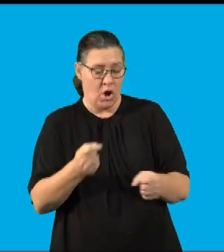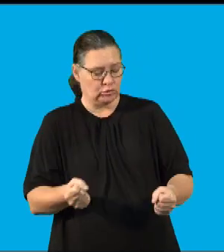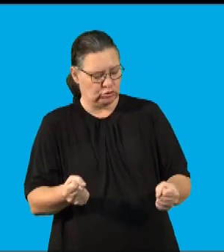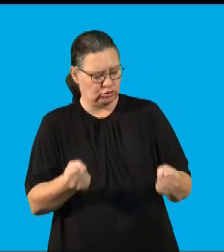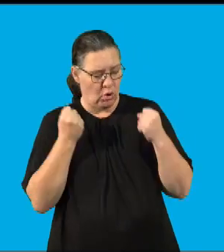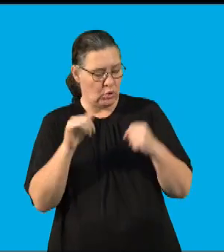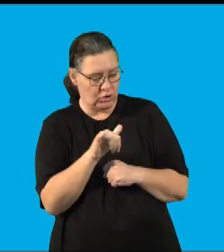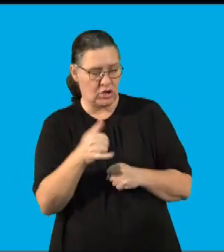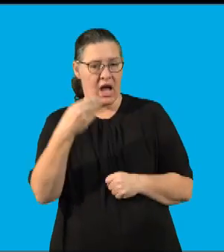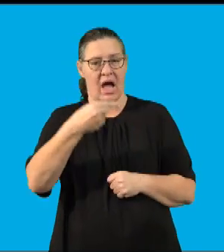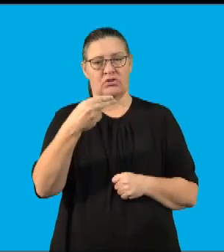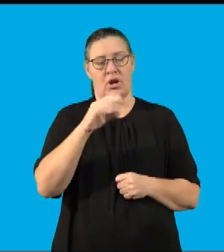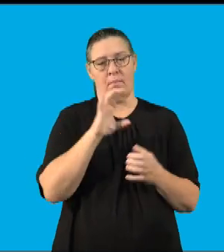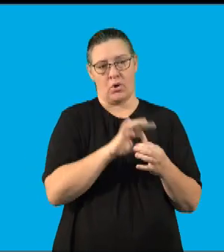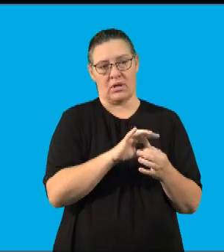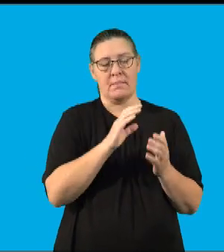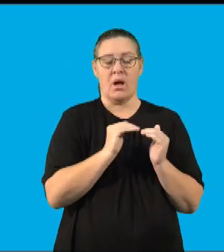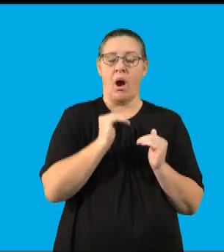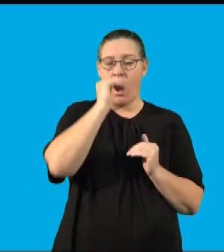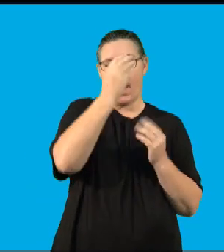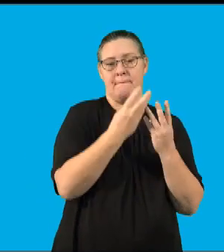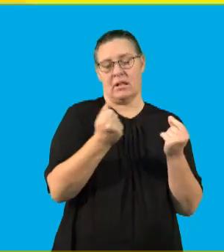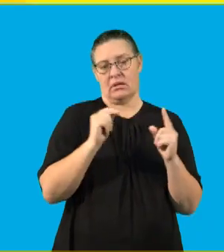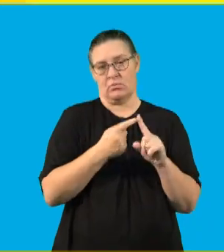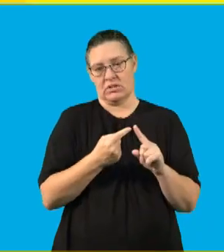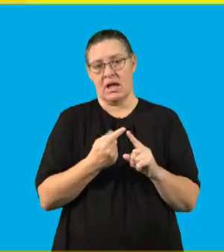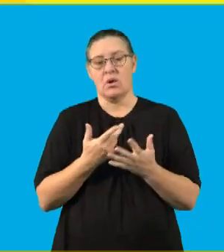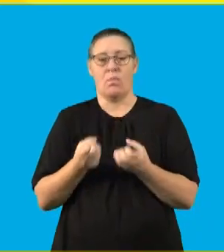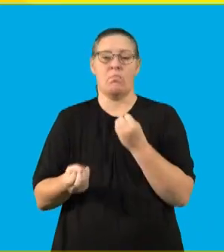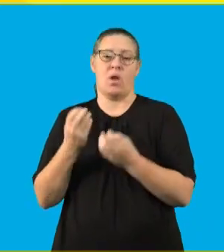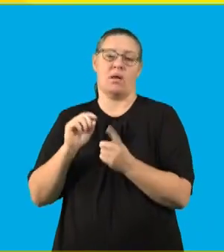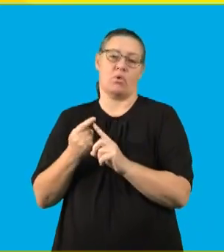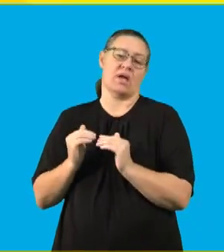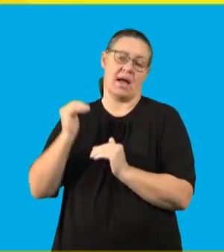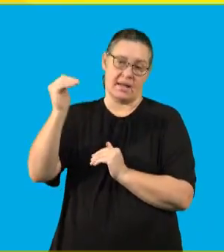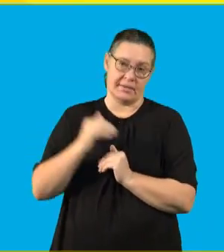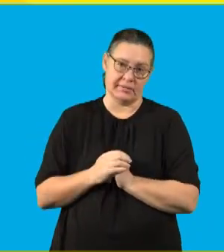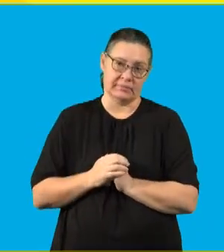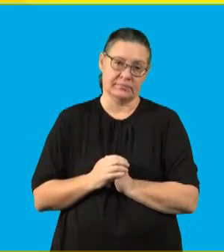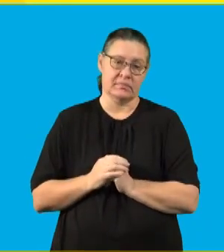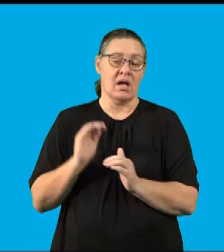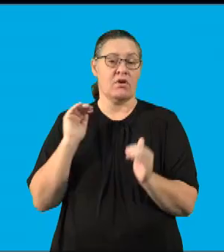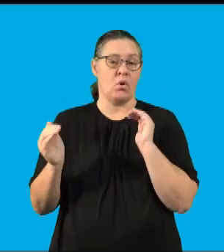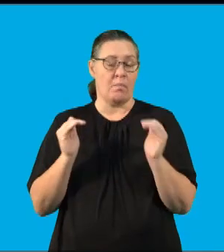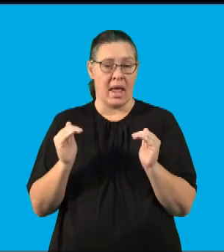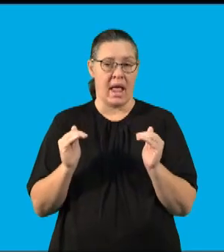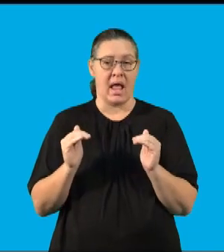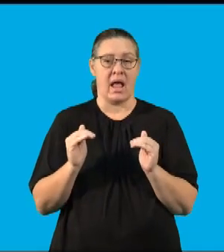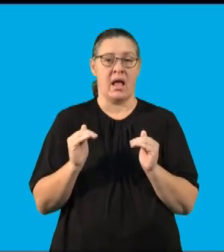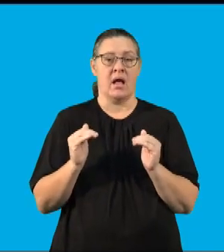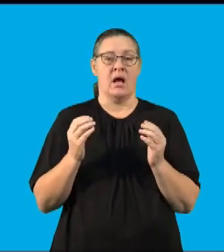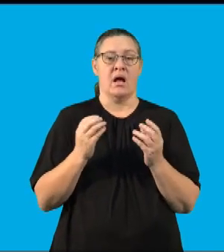the strongest one being hydrogen bonds will then have a higher melting point and therefore a higher boiling point. Now, if you were to compare these